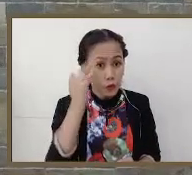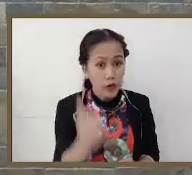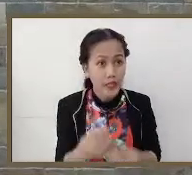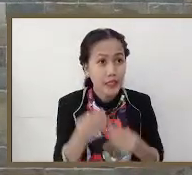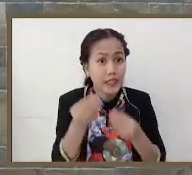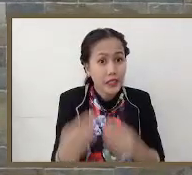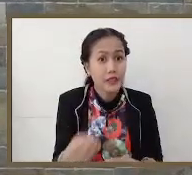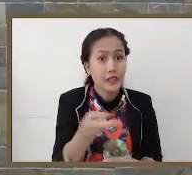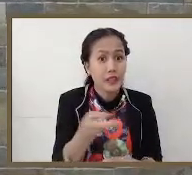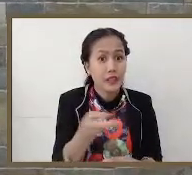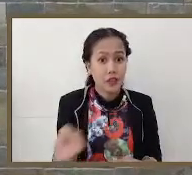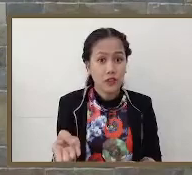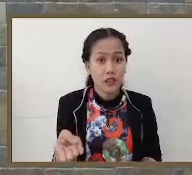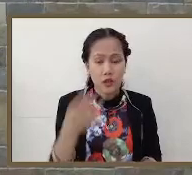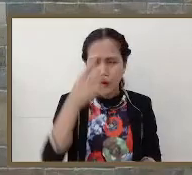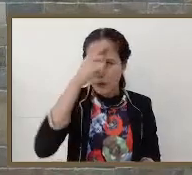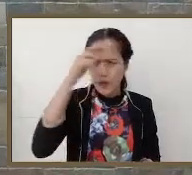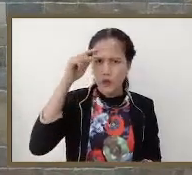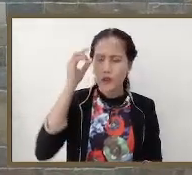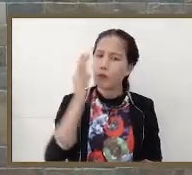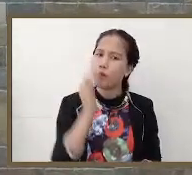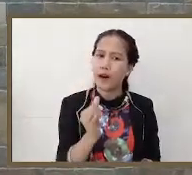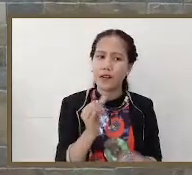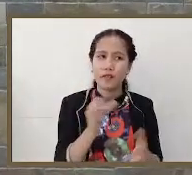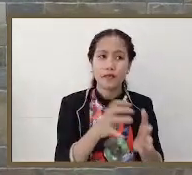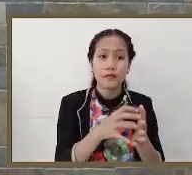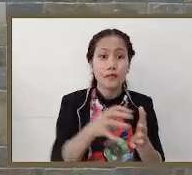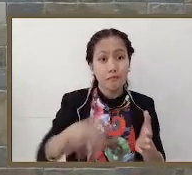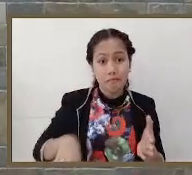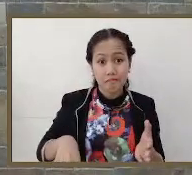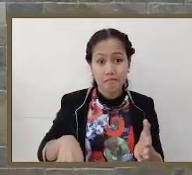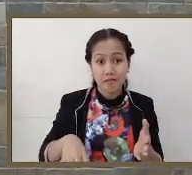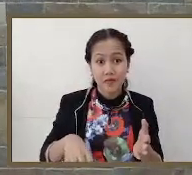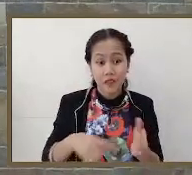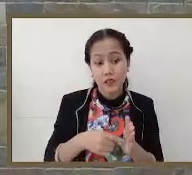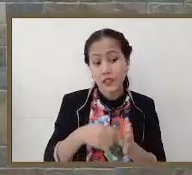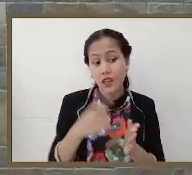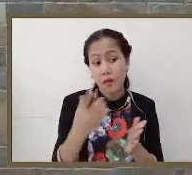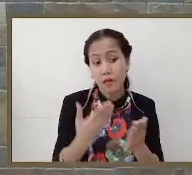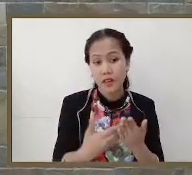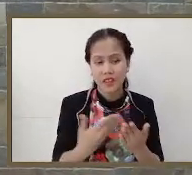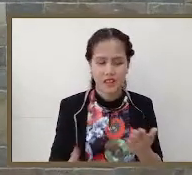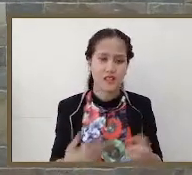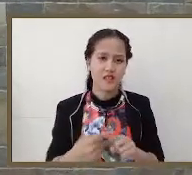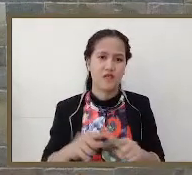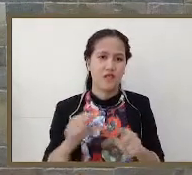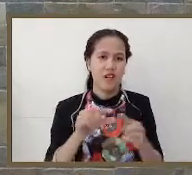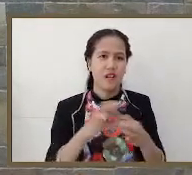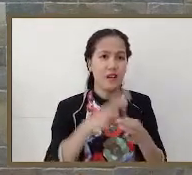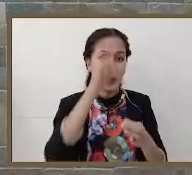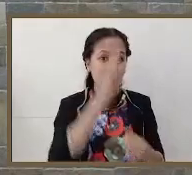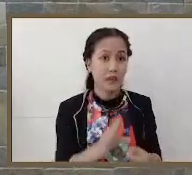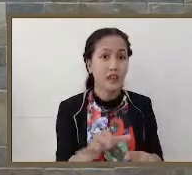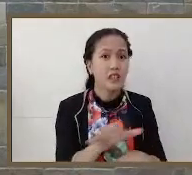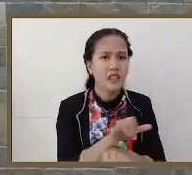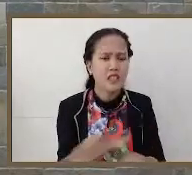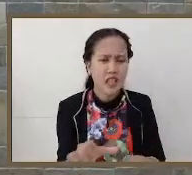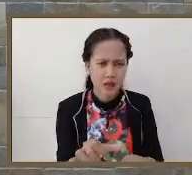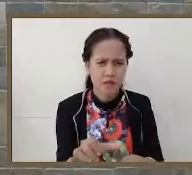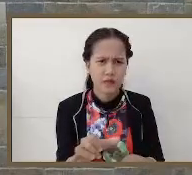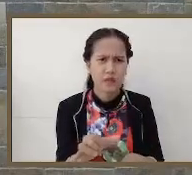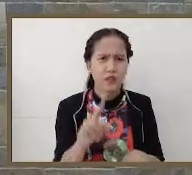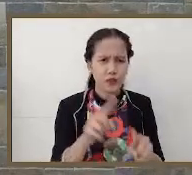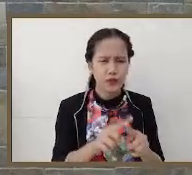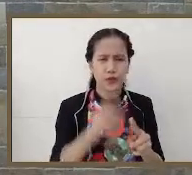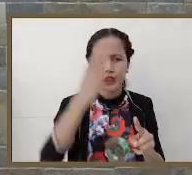because by omitting something from the Word of God, it's omitting from the knowledge of God. Bakit?